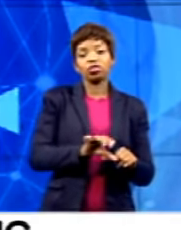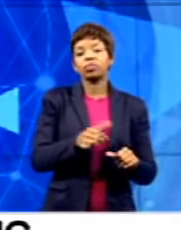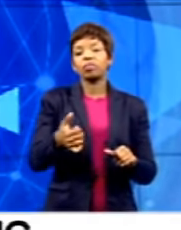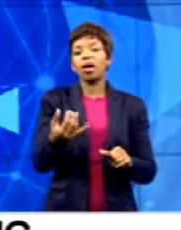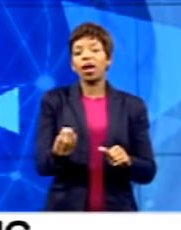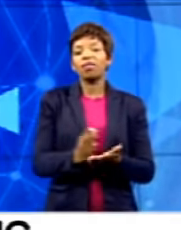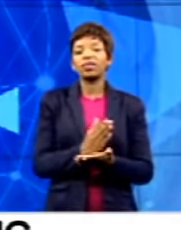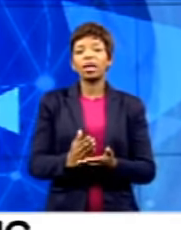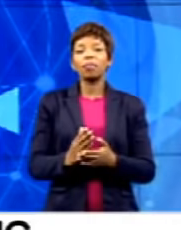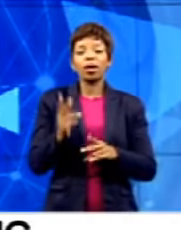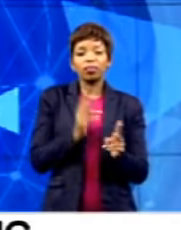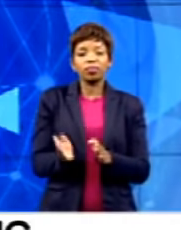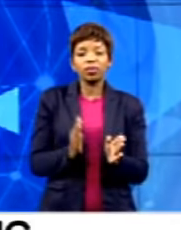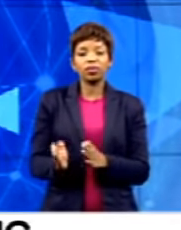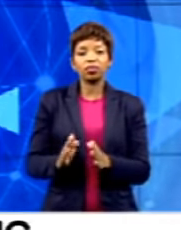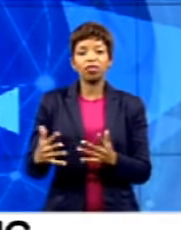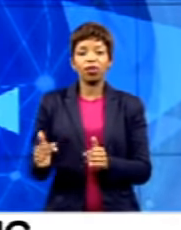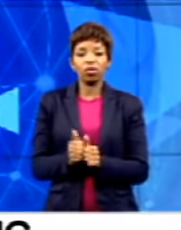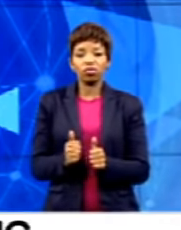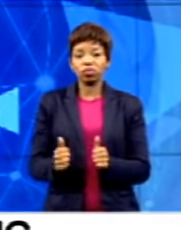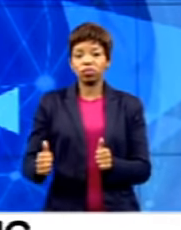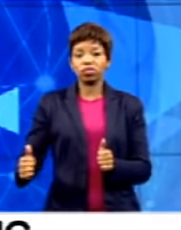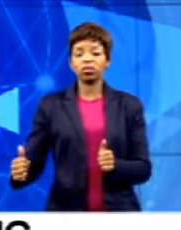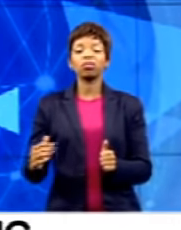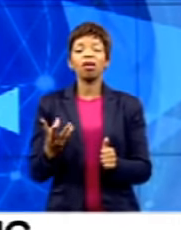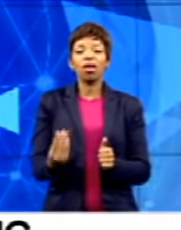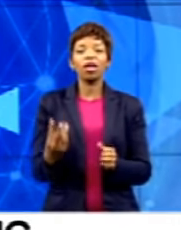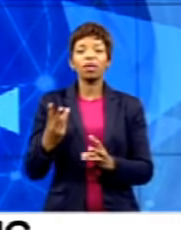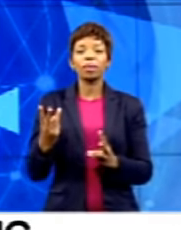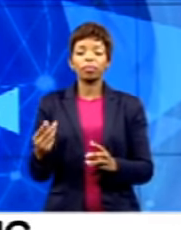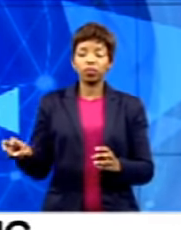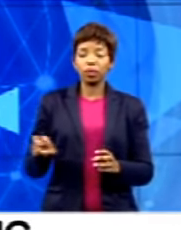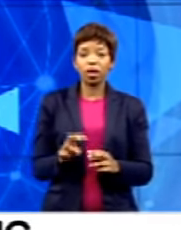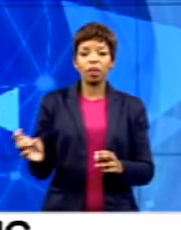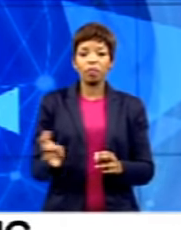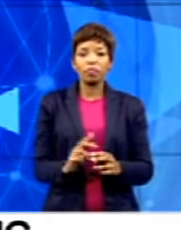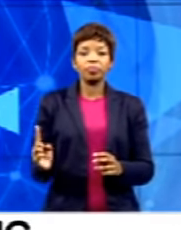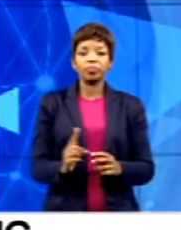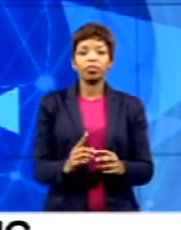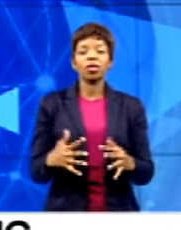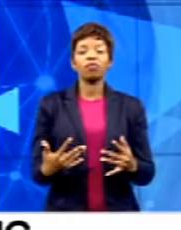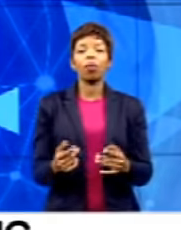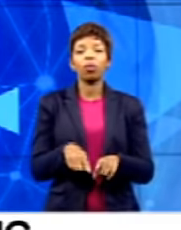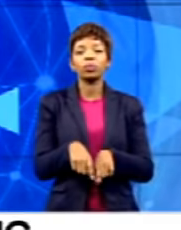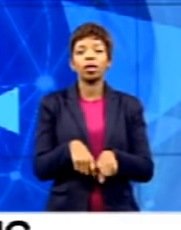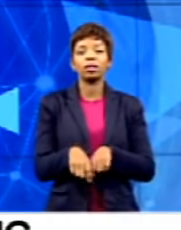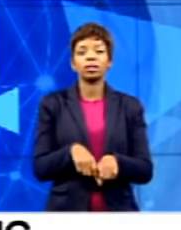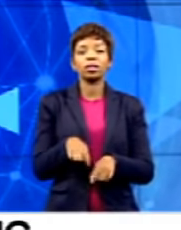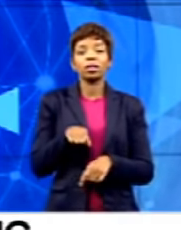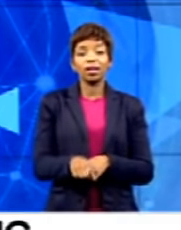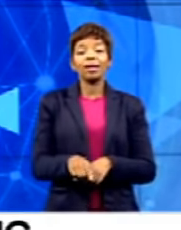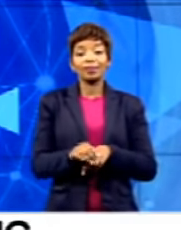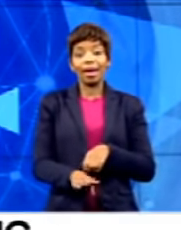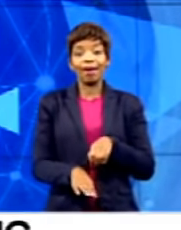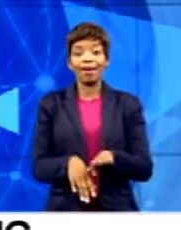seating, coverage where I think people will be walking and get pre-testing and then walk through the clinic. It's a major step, Leanne, in